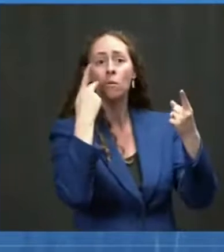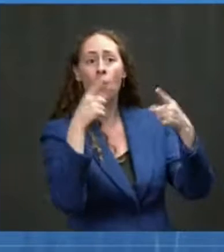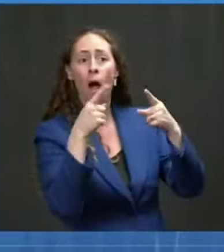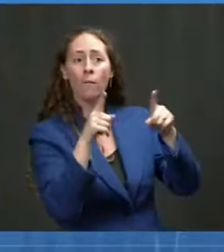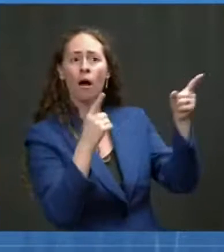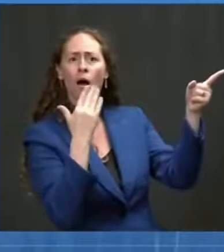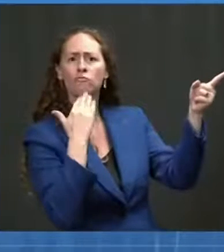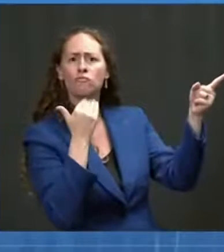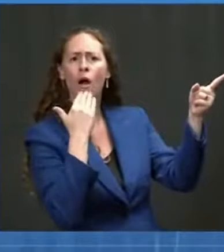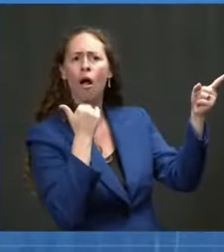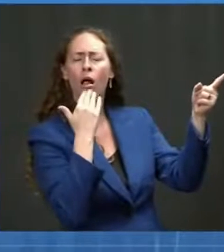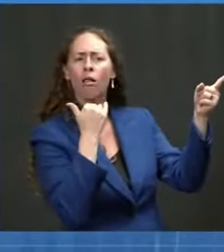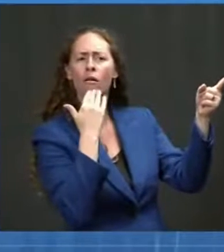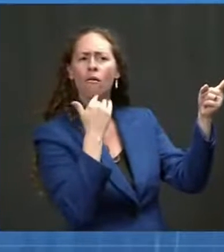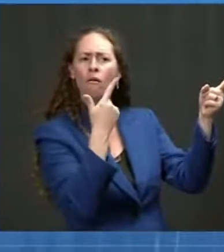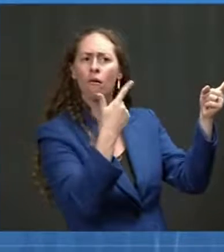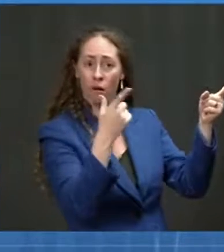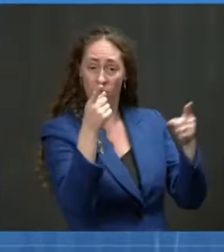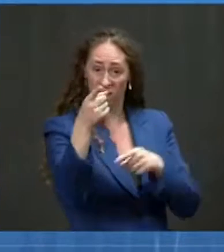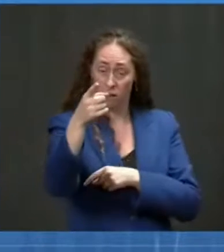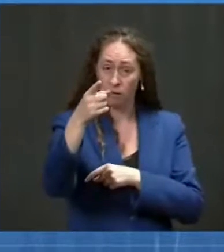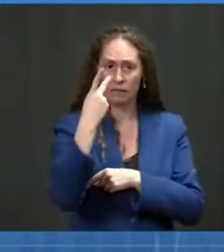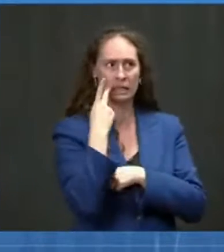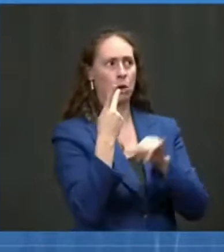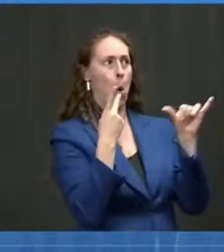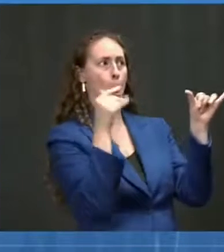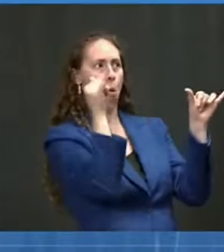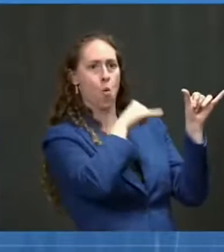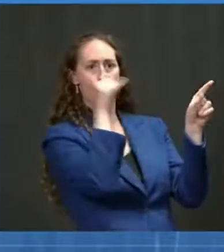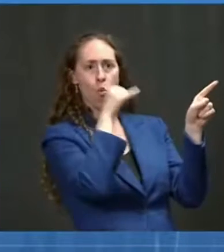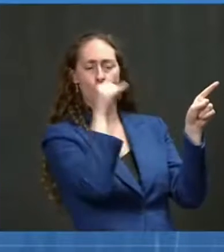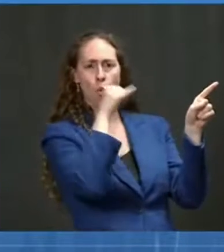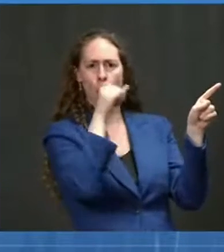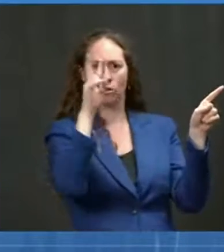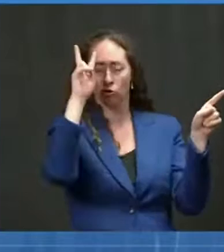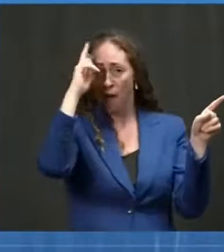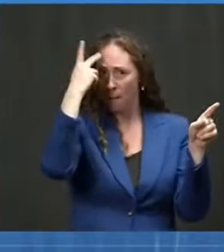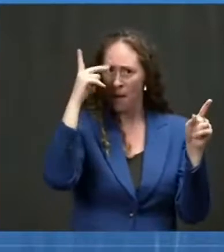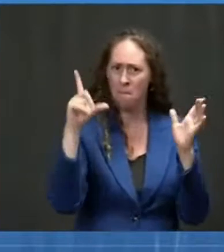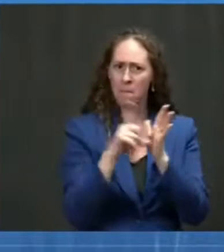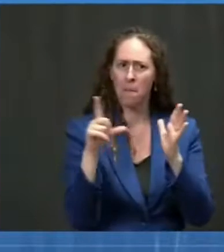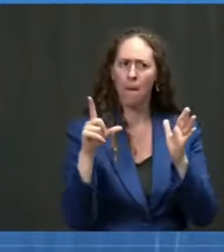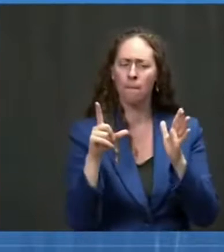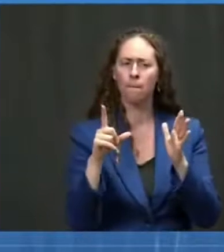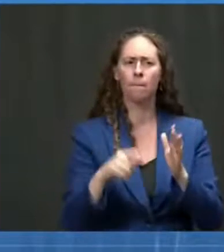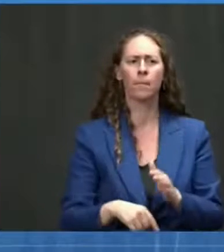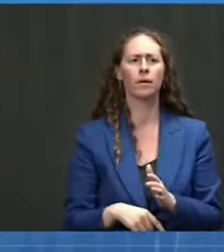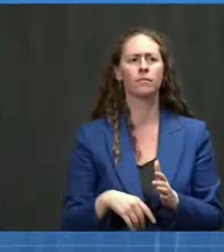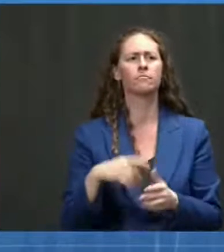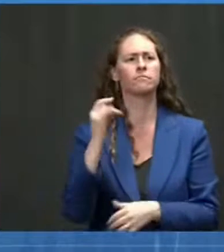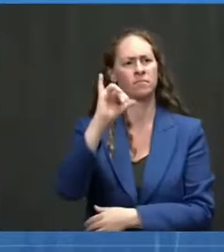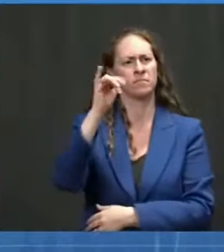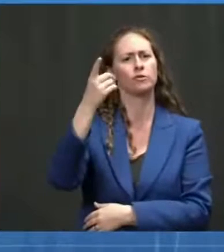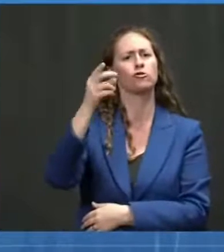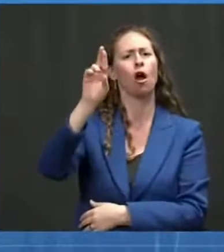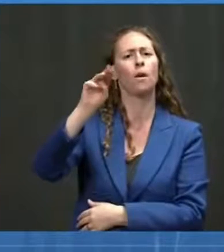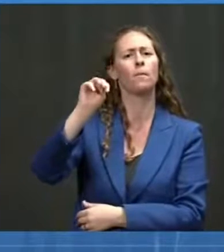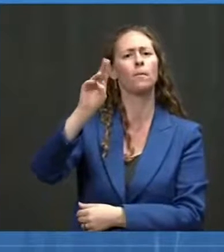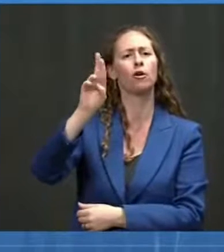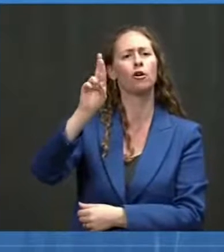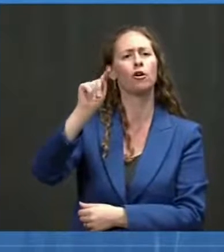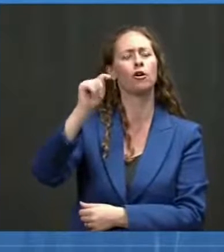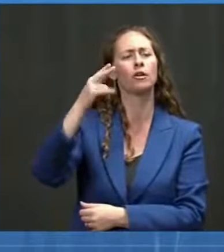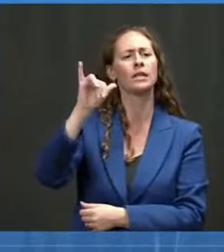Why the change of position over 5 days? And can you also clarify, Dr. Murthy said this is only adults. Pfizer was EUA'd